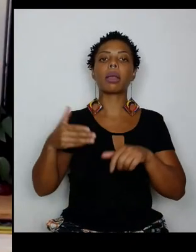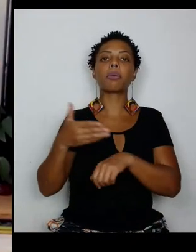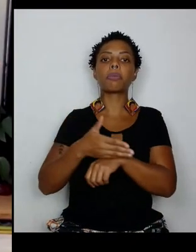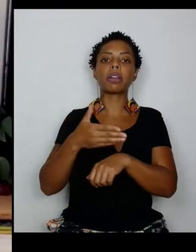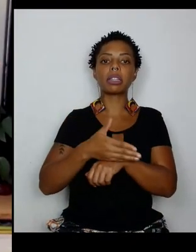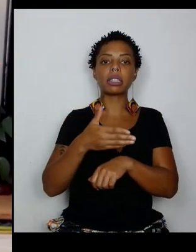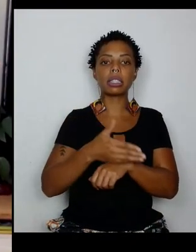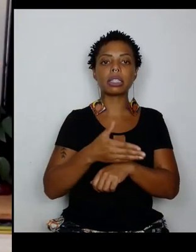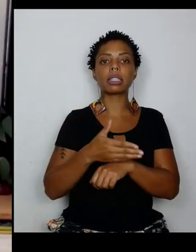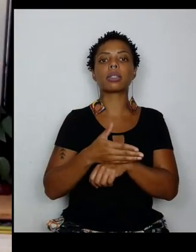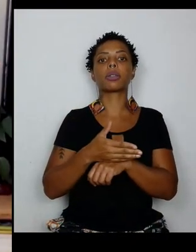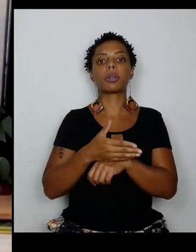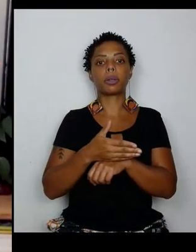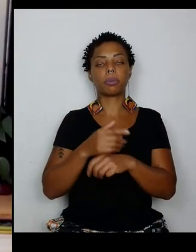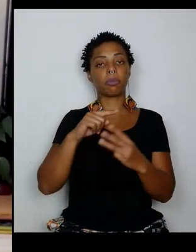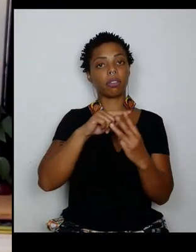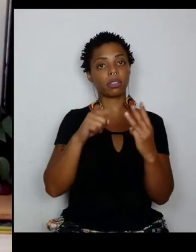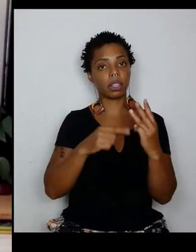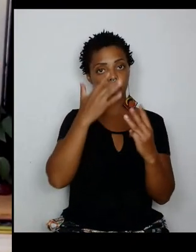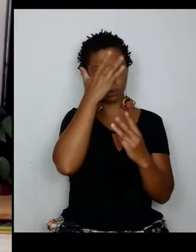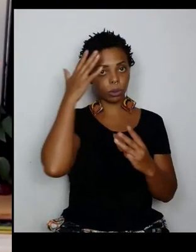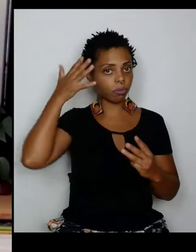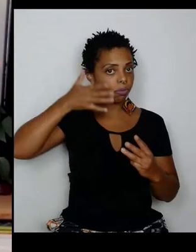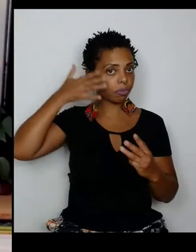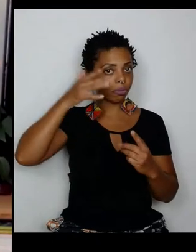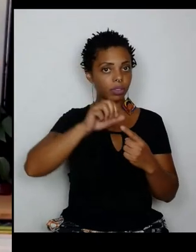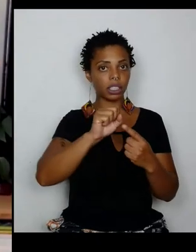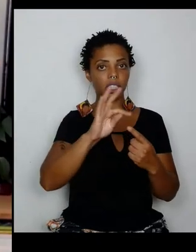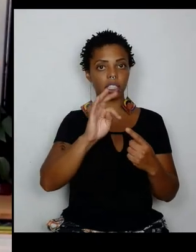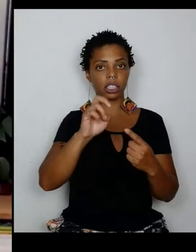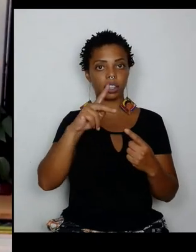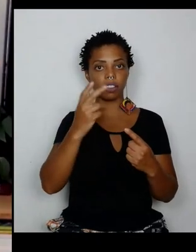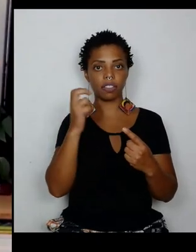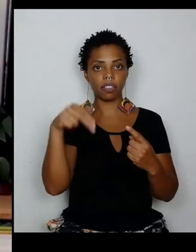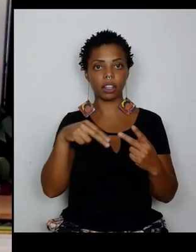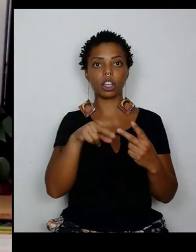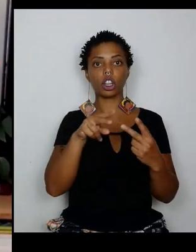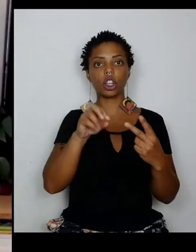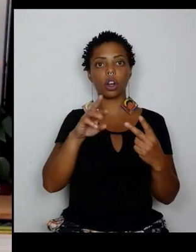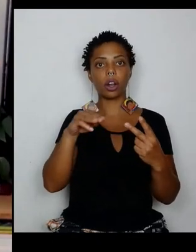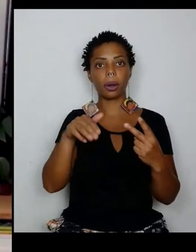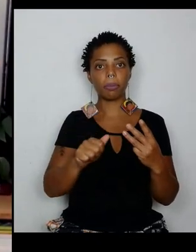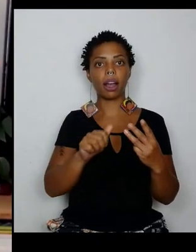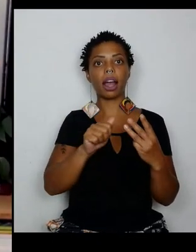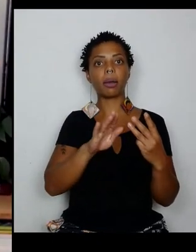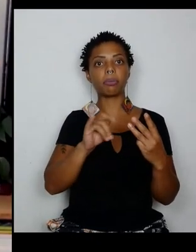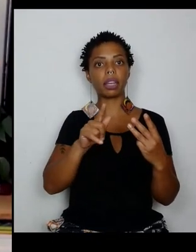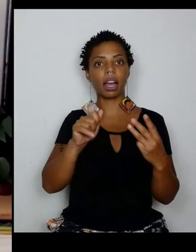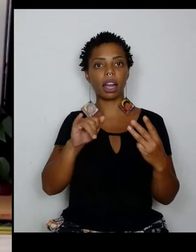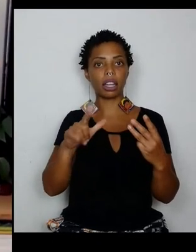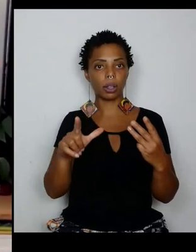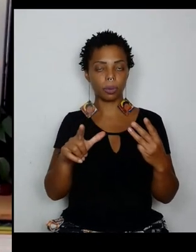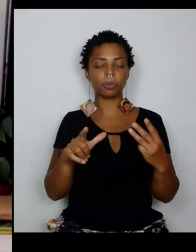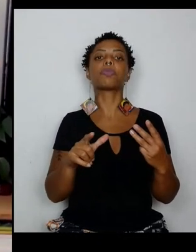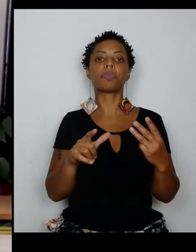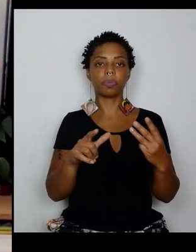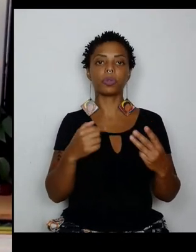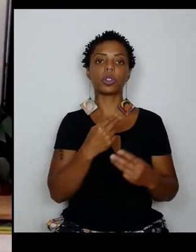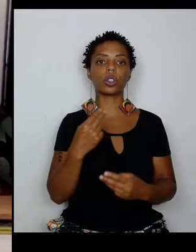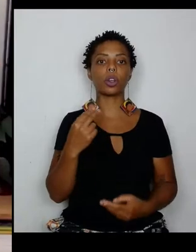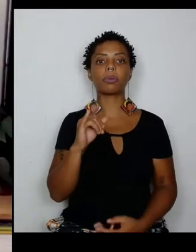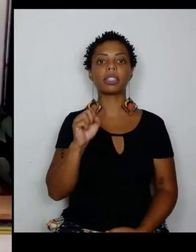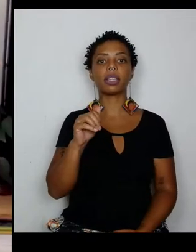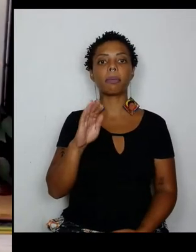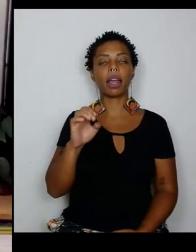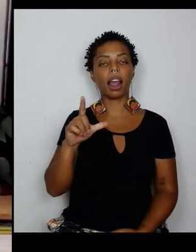during this session we are going to have three distinguished speakers stephen eisenmaie norma browde and